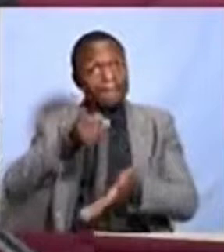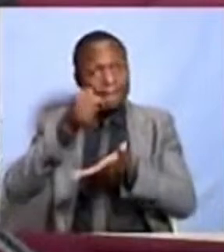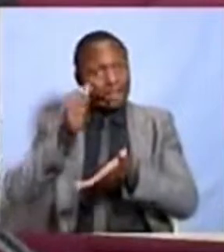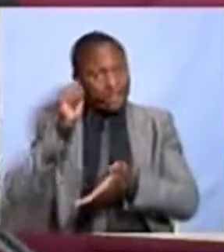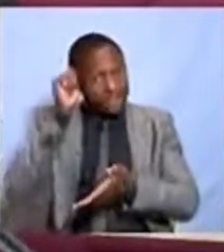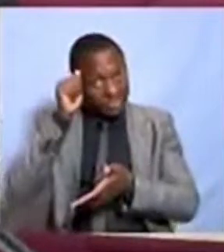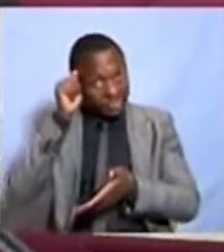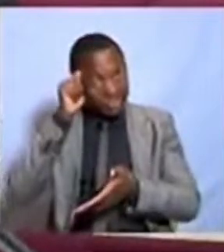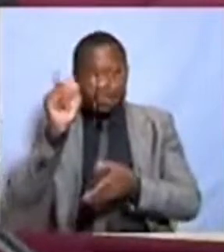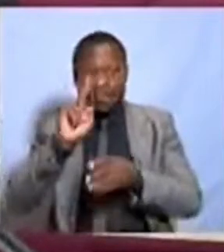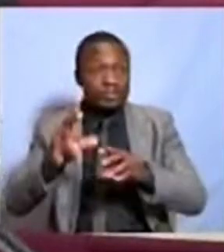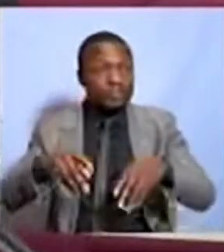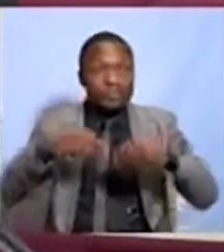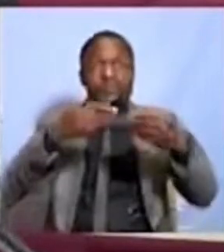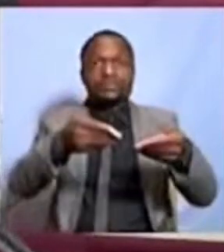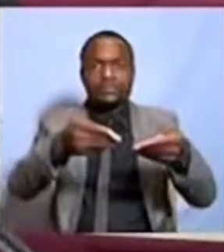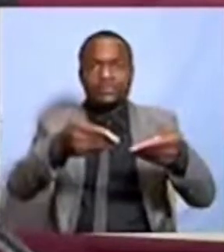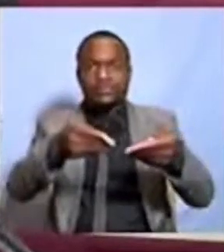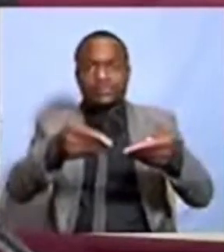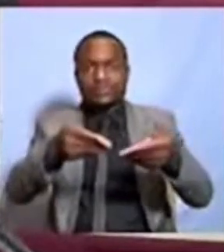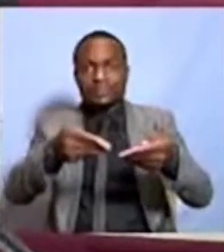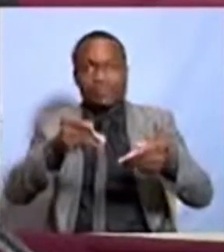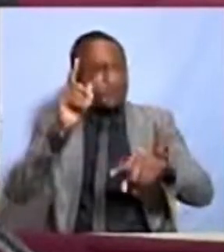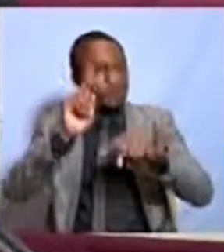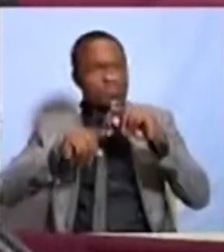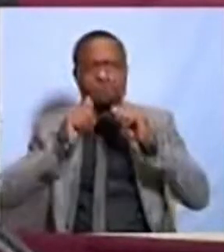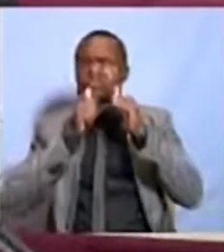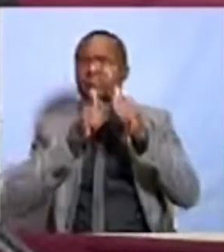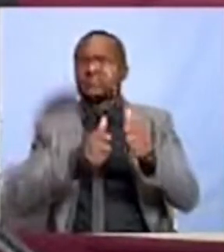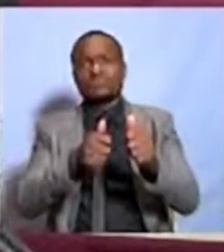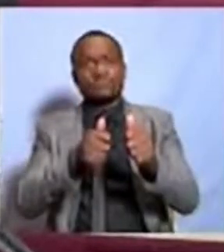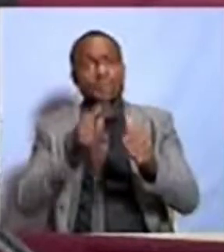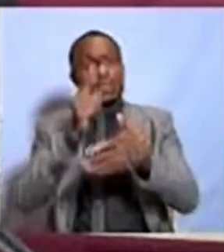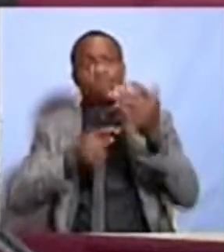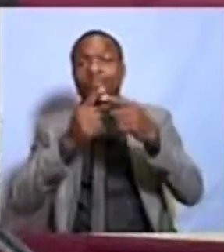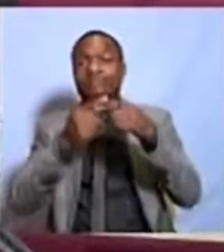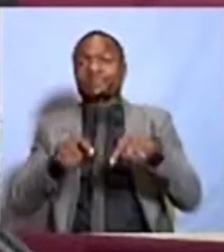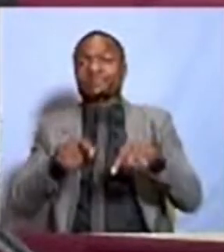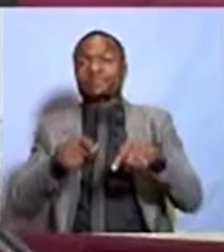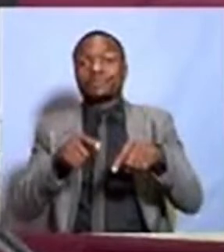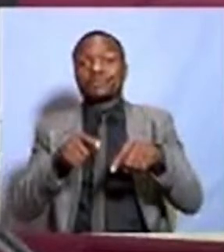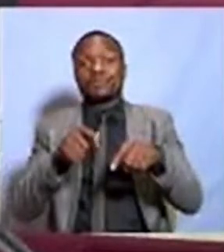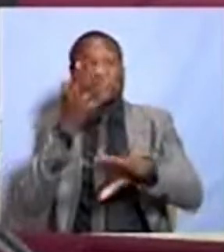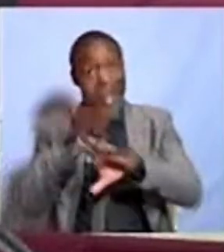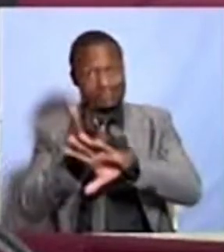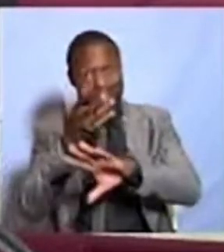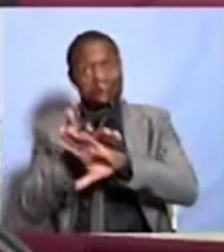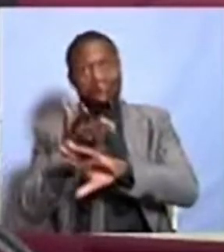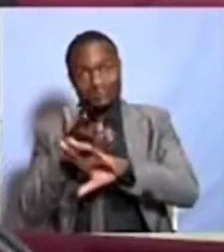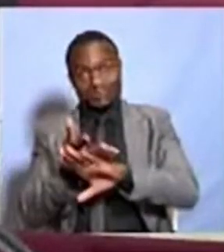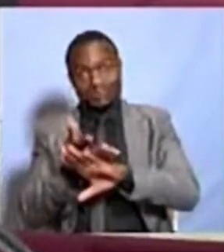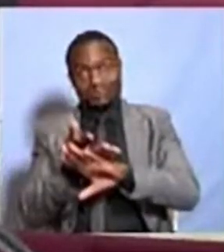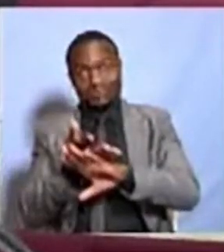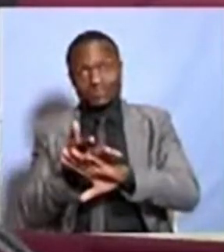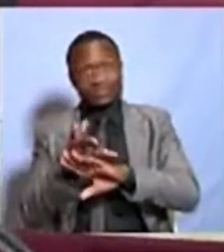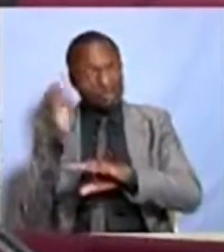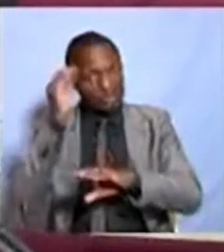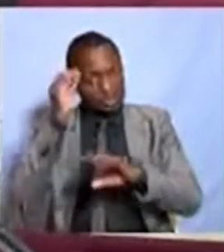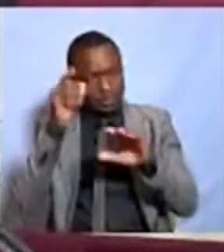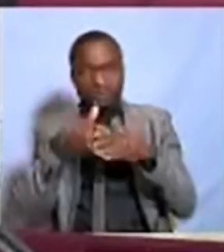it, are we taken, we can't follow through what's happening. So it's very hard also to determine